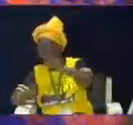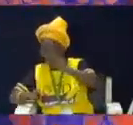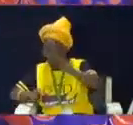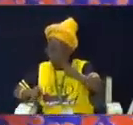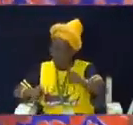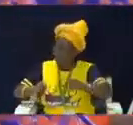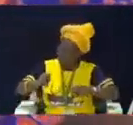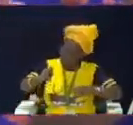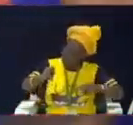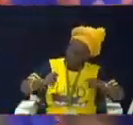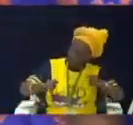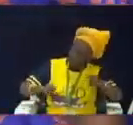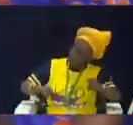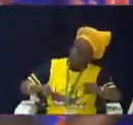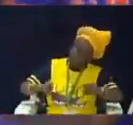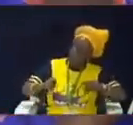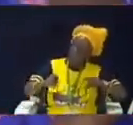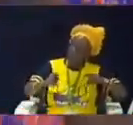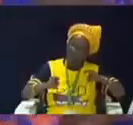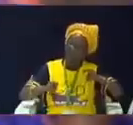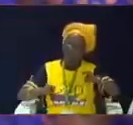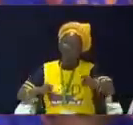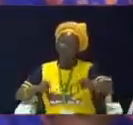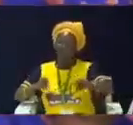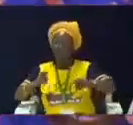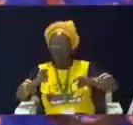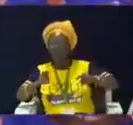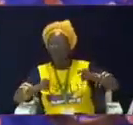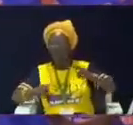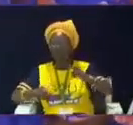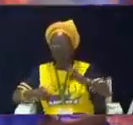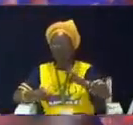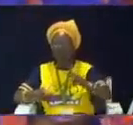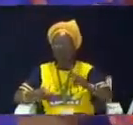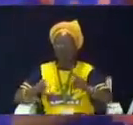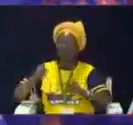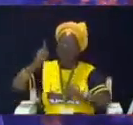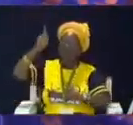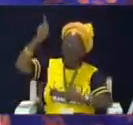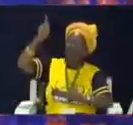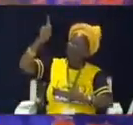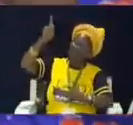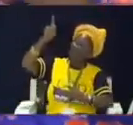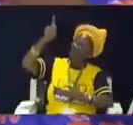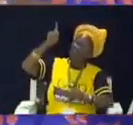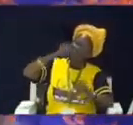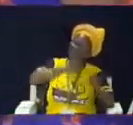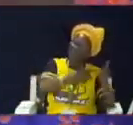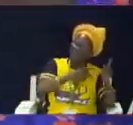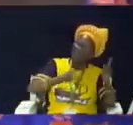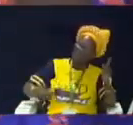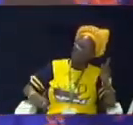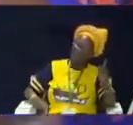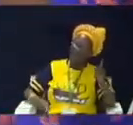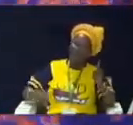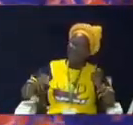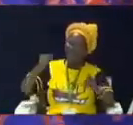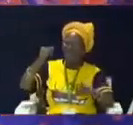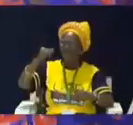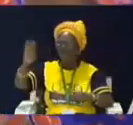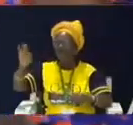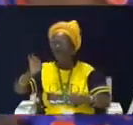Jesus, reign. Yes, you are King of Zion. King of